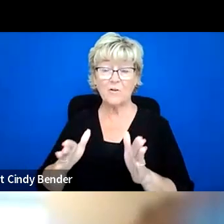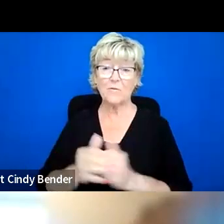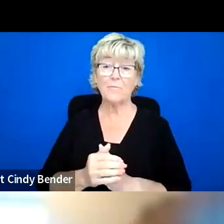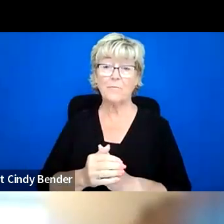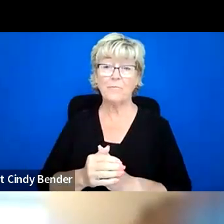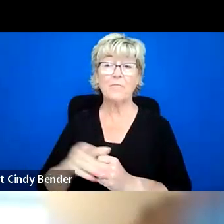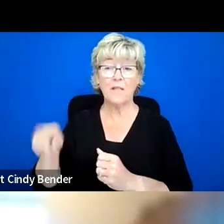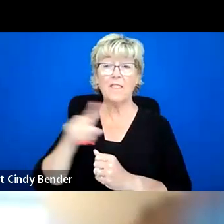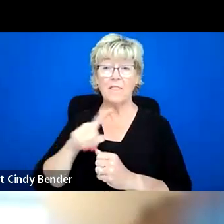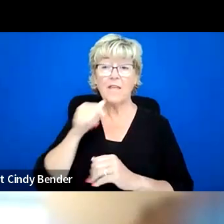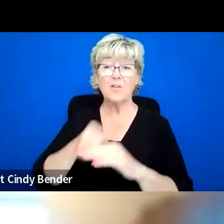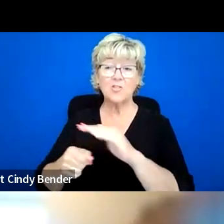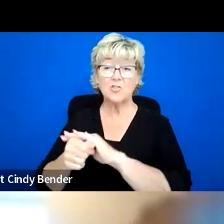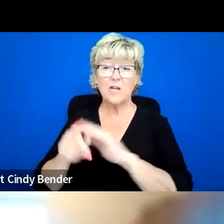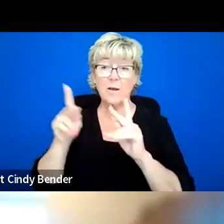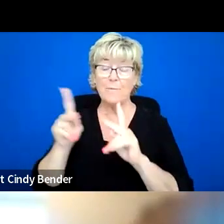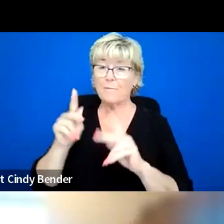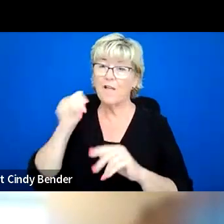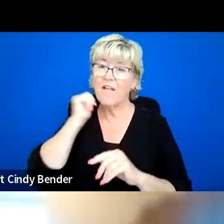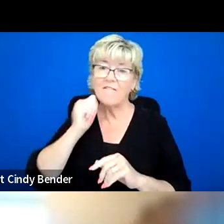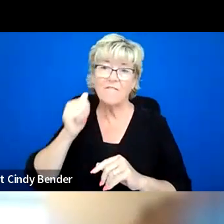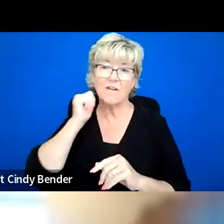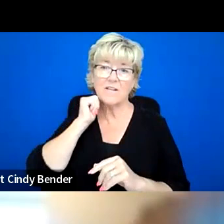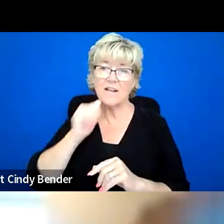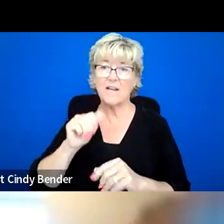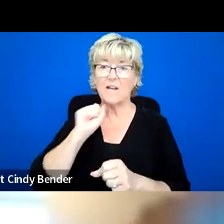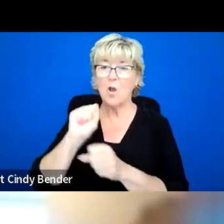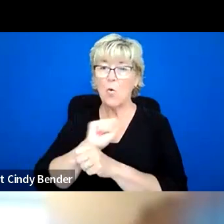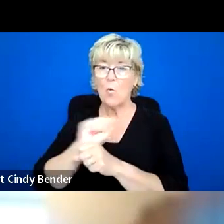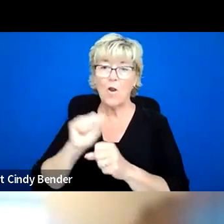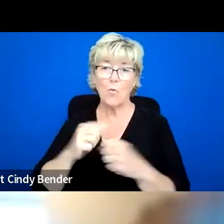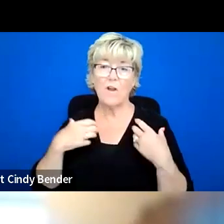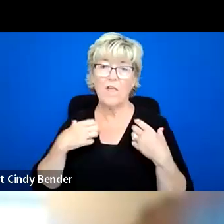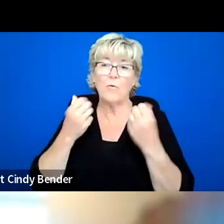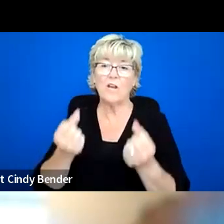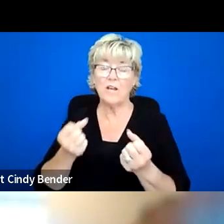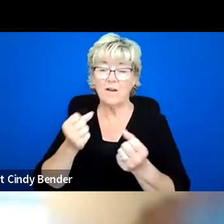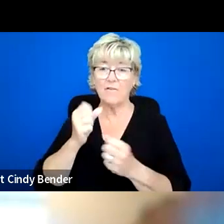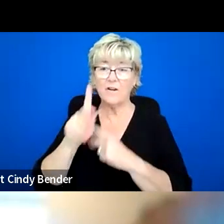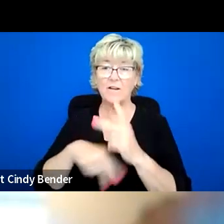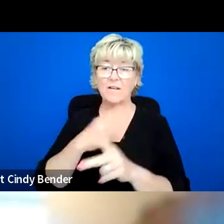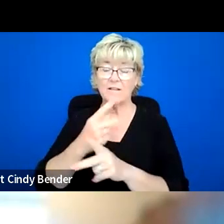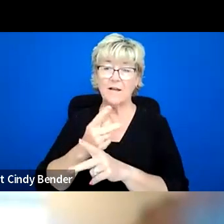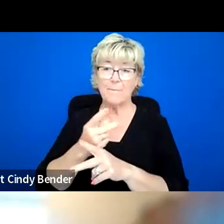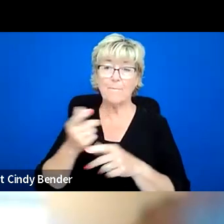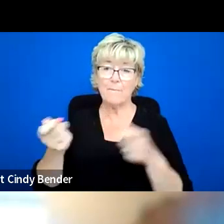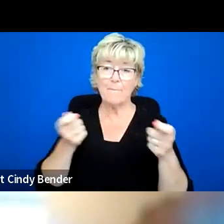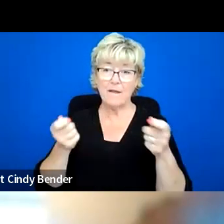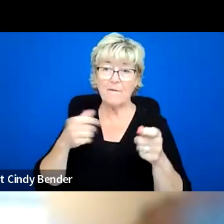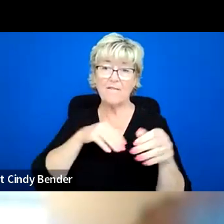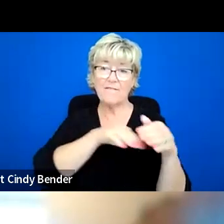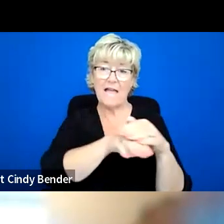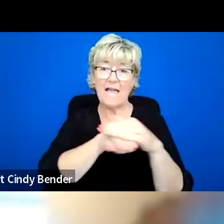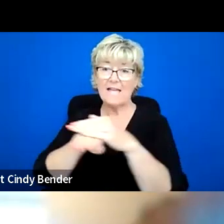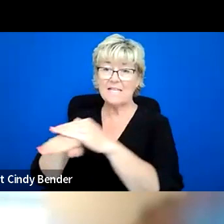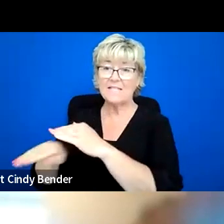housing people, sheltering people every day and working with recovery type case management and have access to a lot of